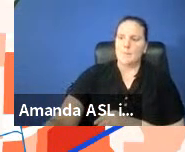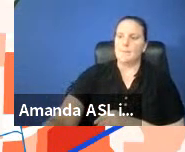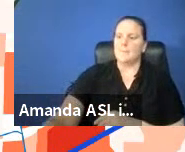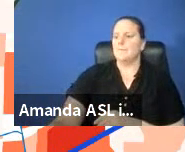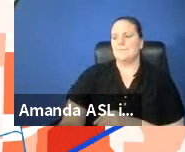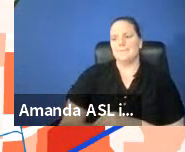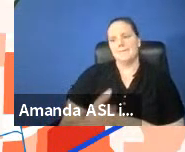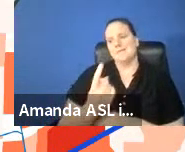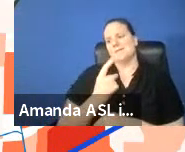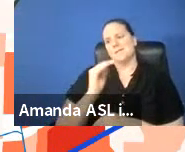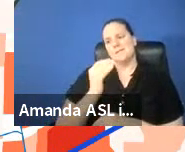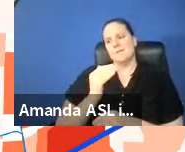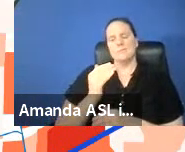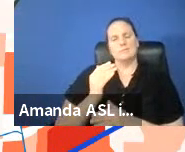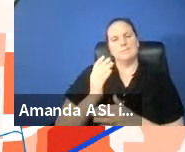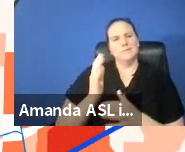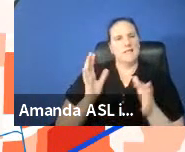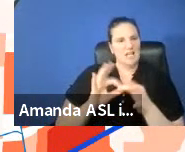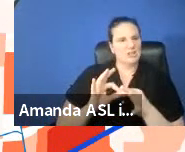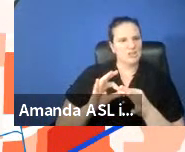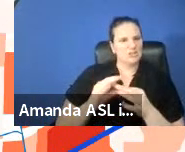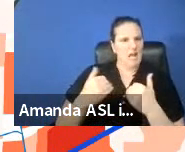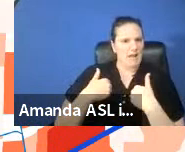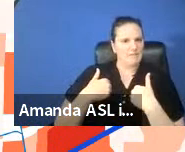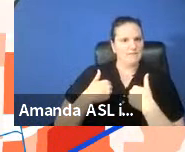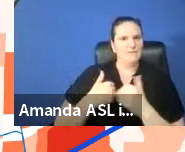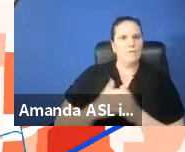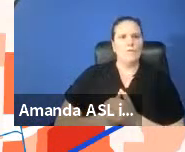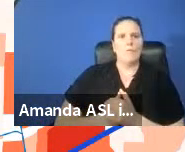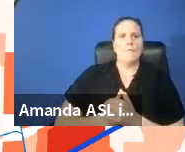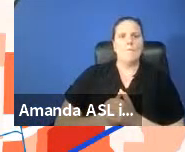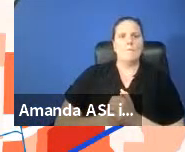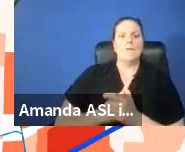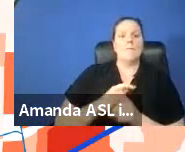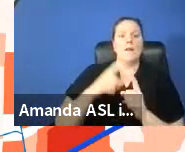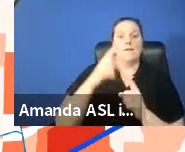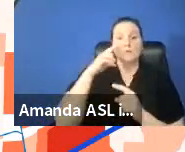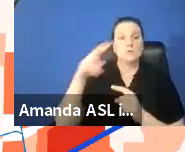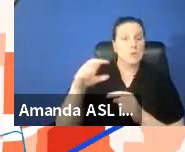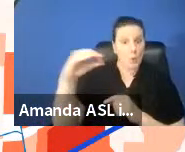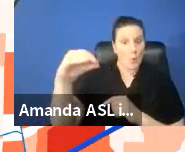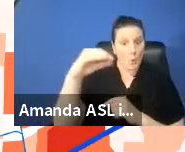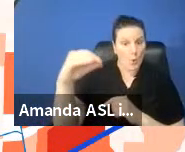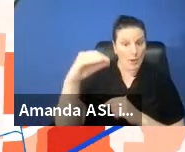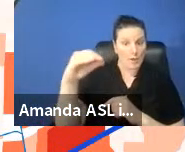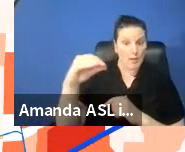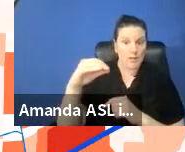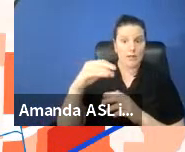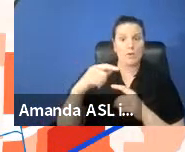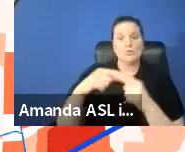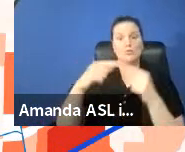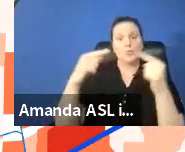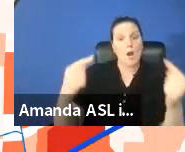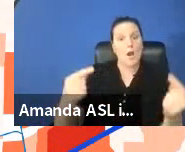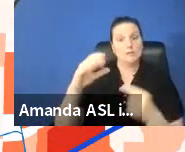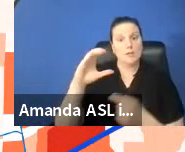a connection there. And then if you look on the Oregon side across the Columbia River, we have,